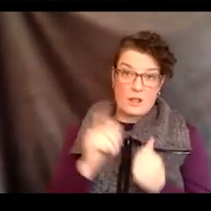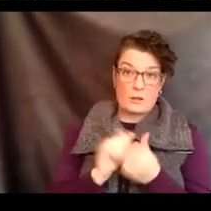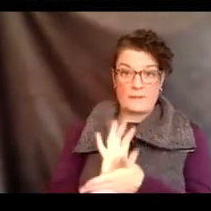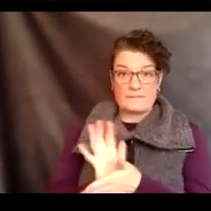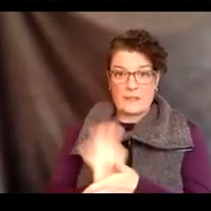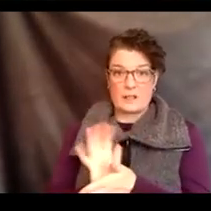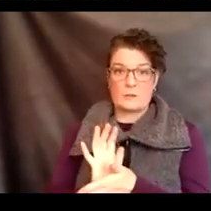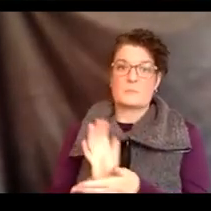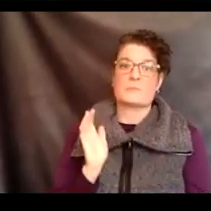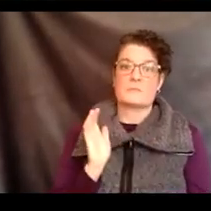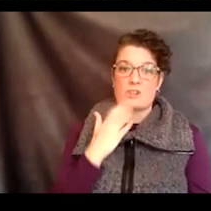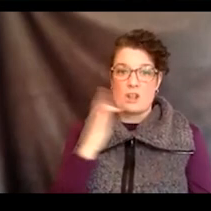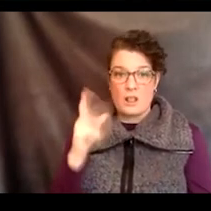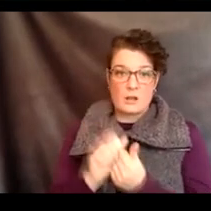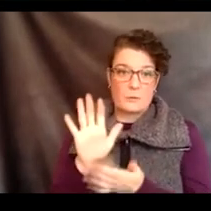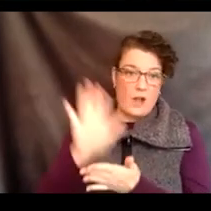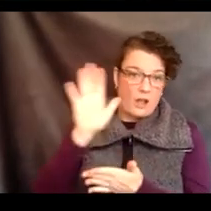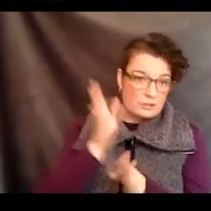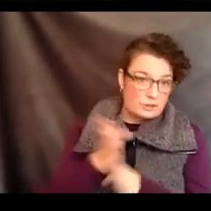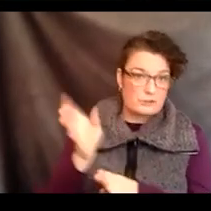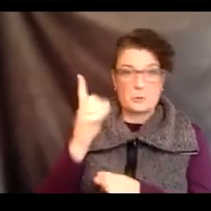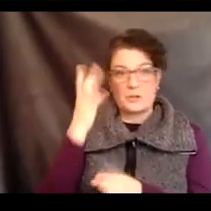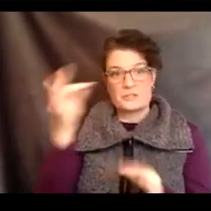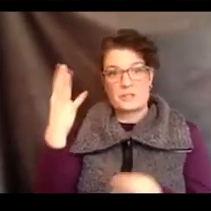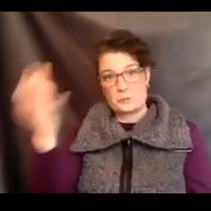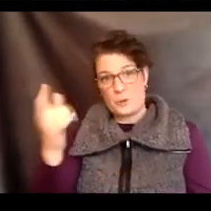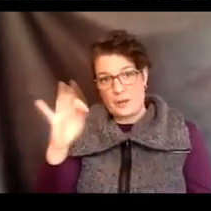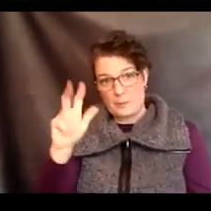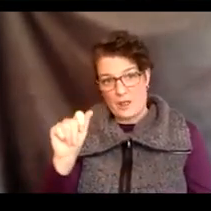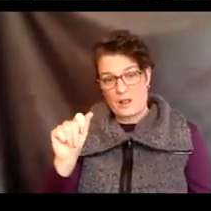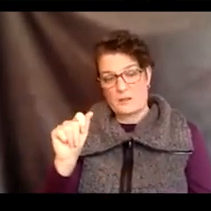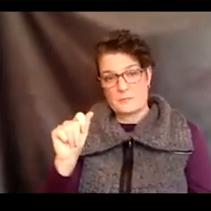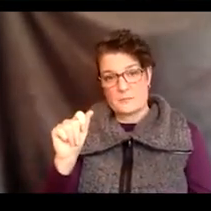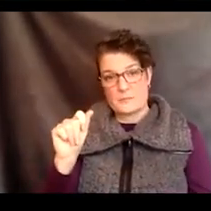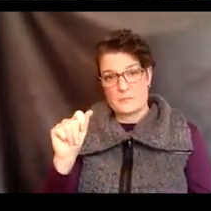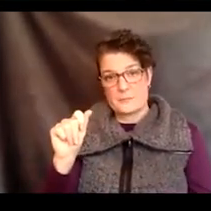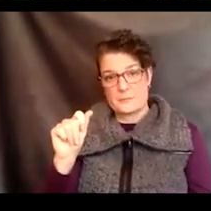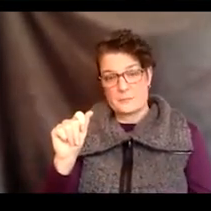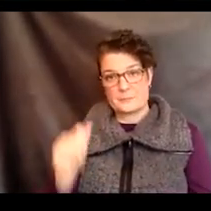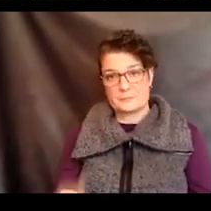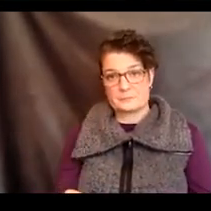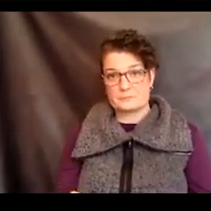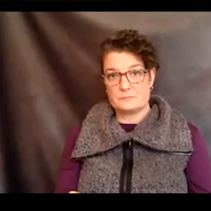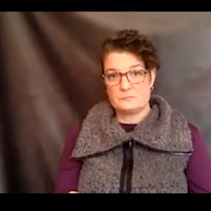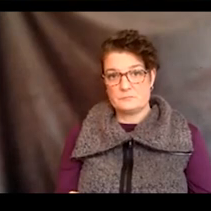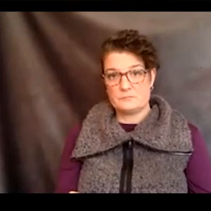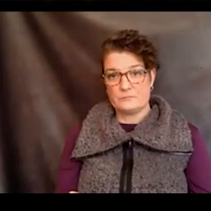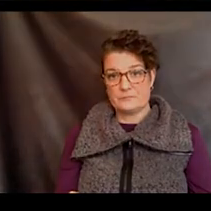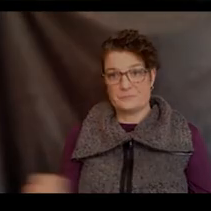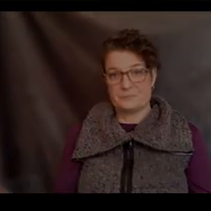Yeah. And good luck with your college careers and good luck with where you decide to go, Gabriela. Privilege. Yeah.